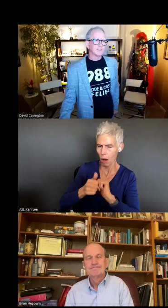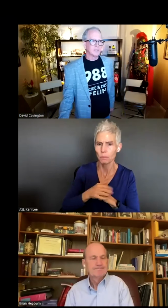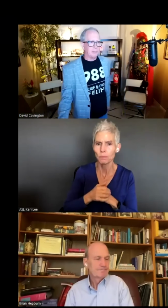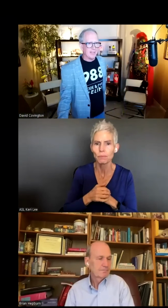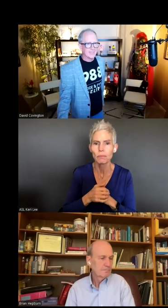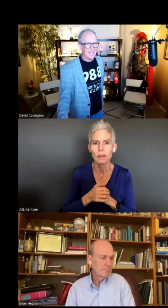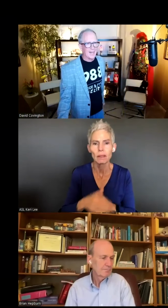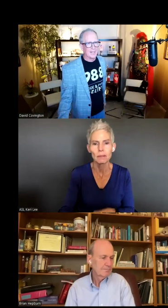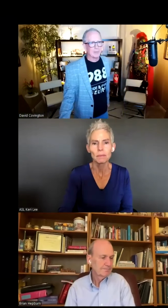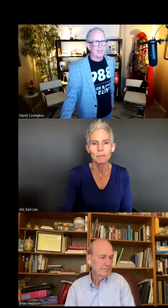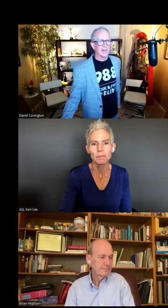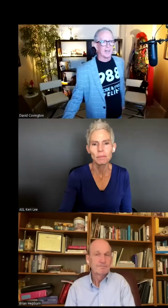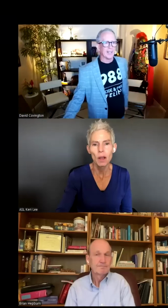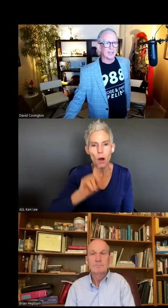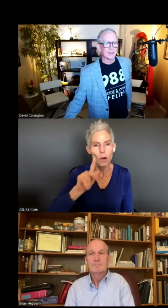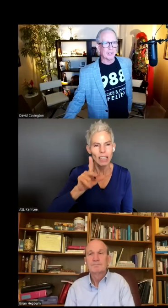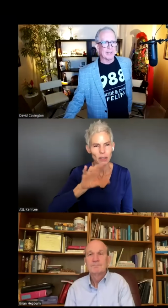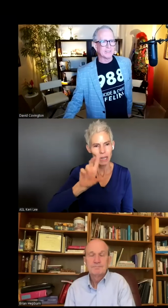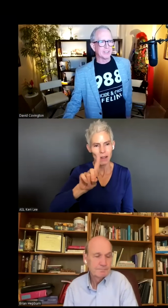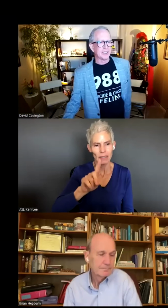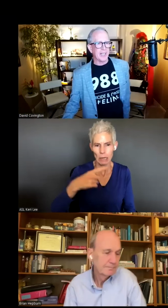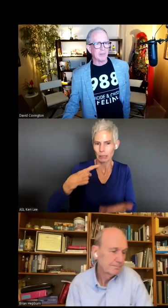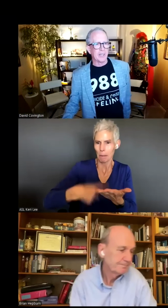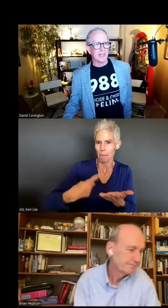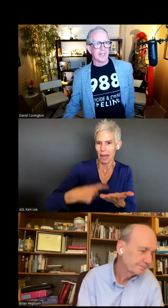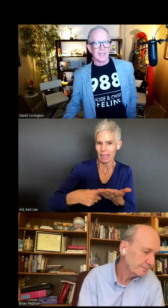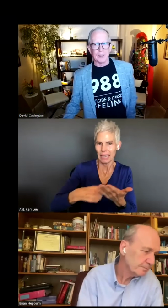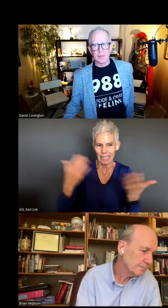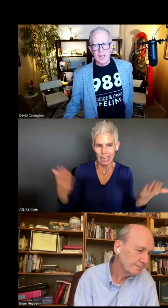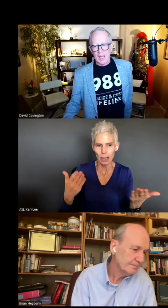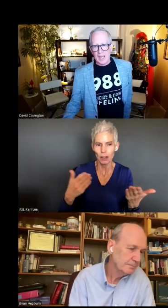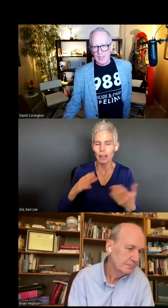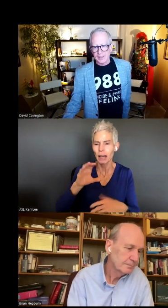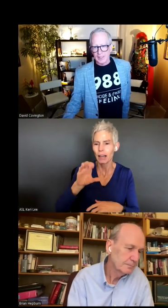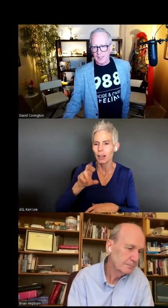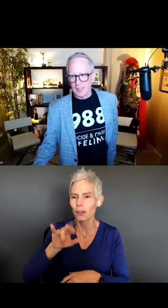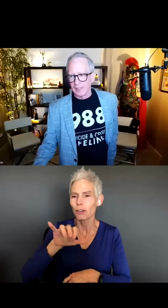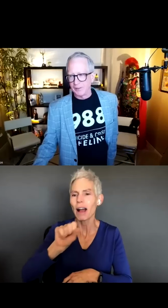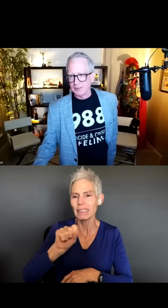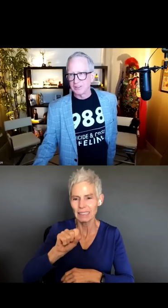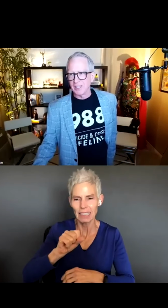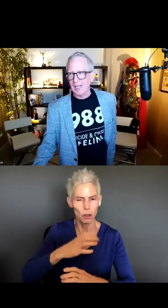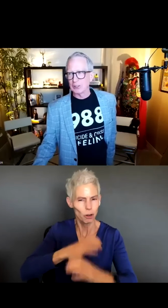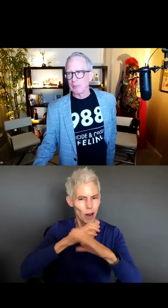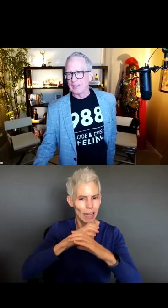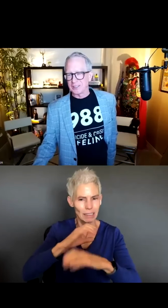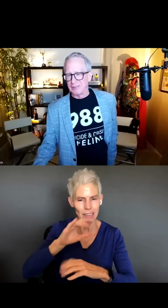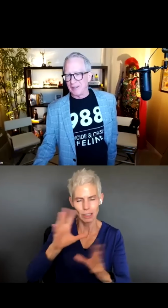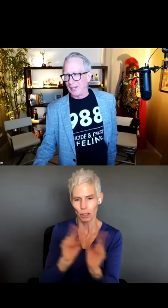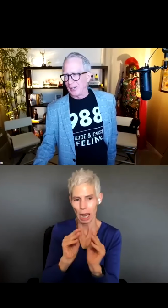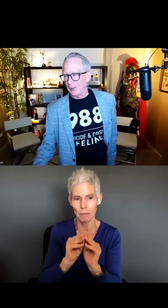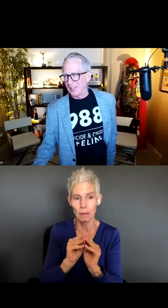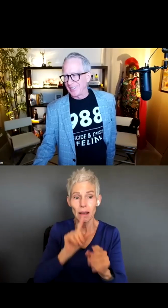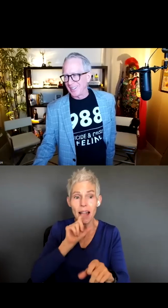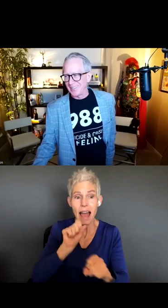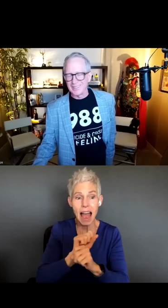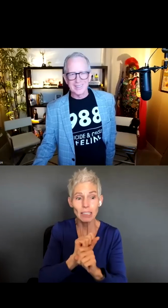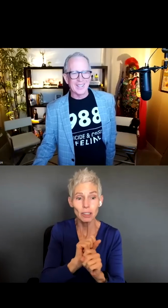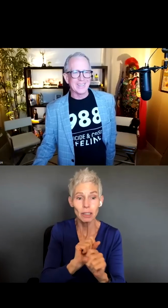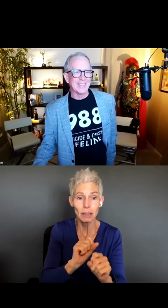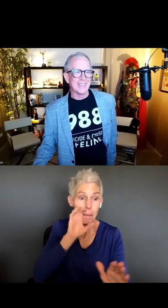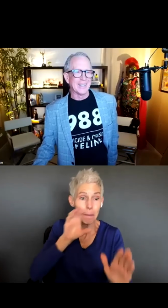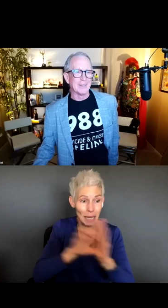so it's debate time here at the Crisis Jam. And this is an actual picture of Arrow